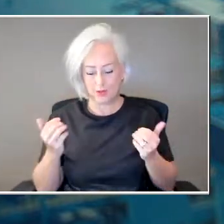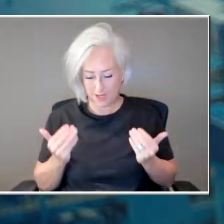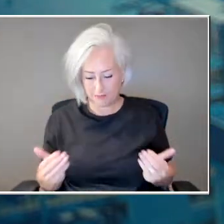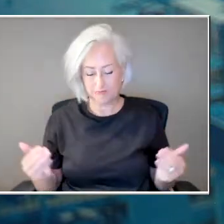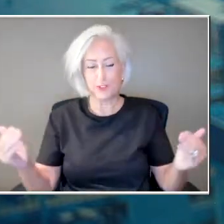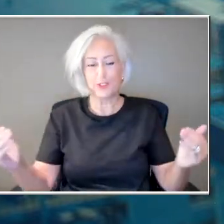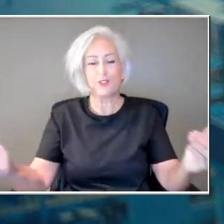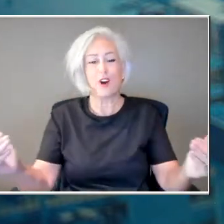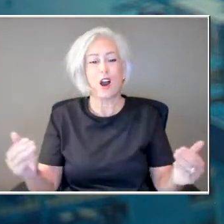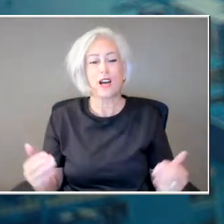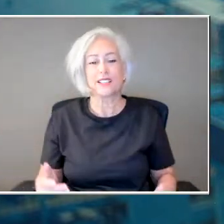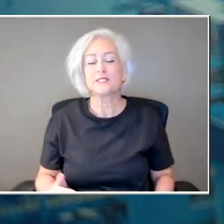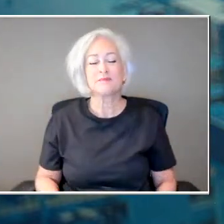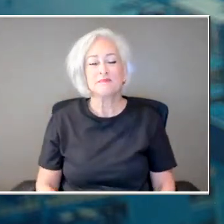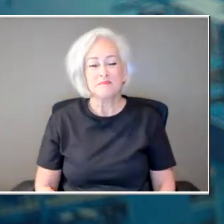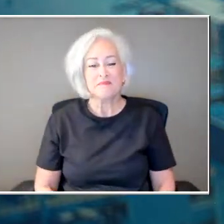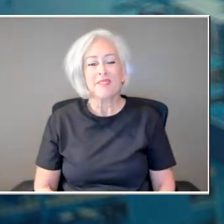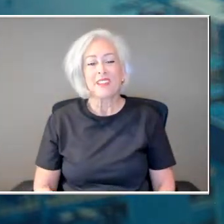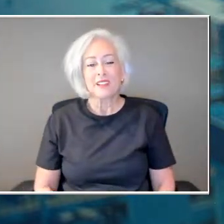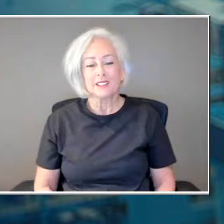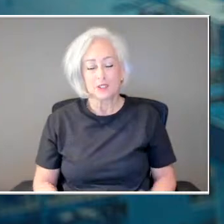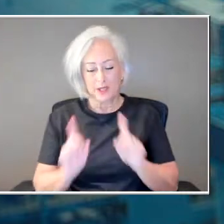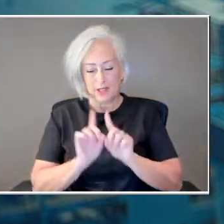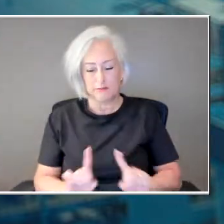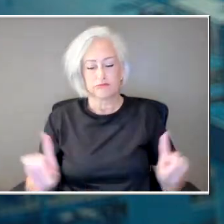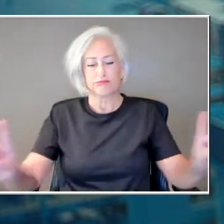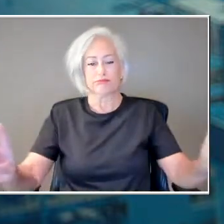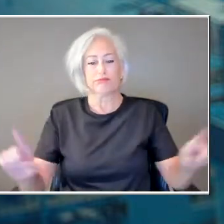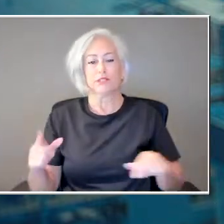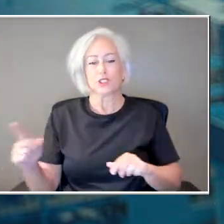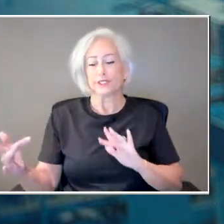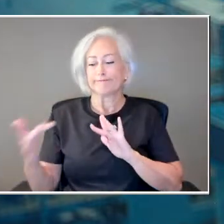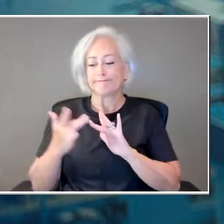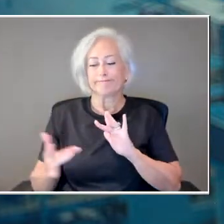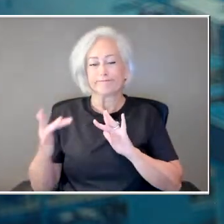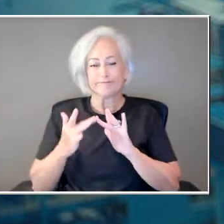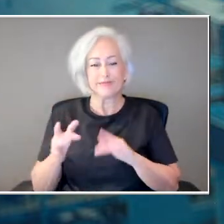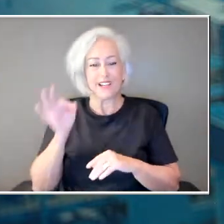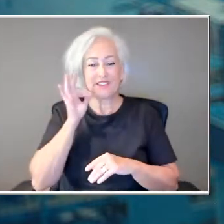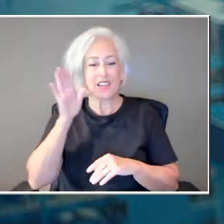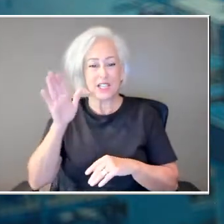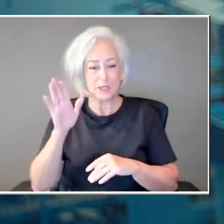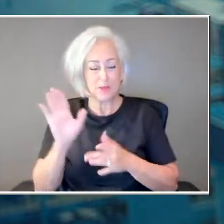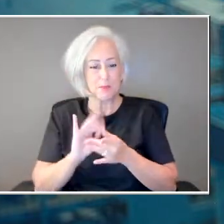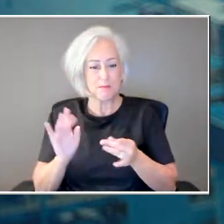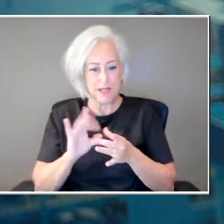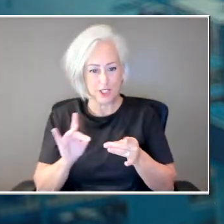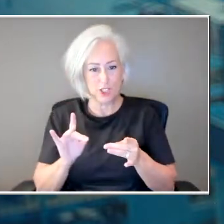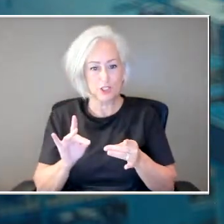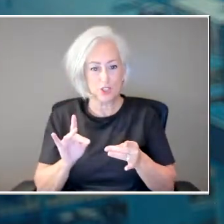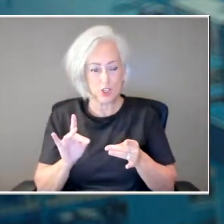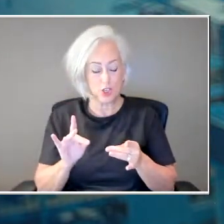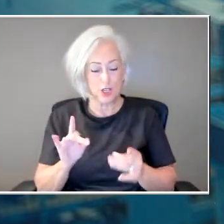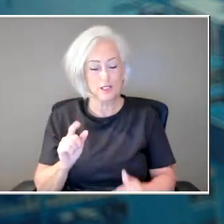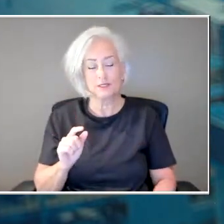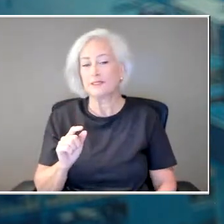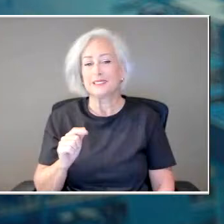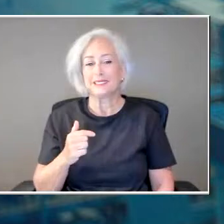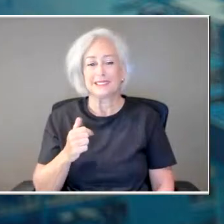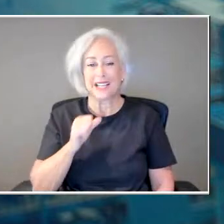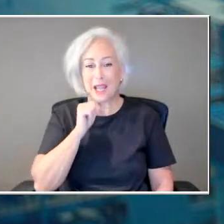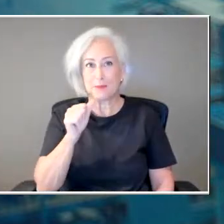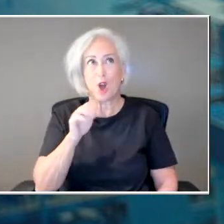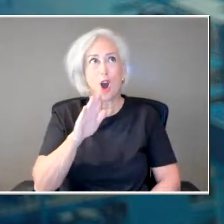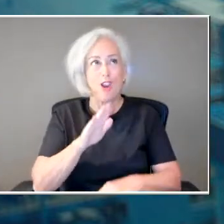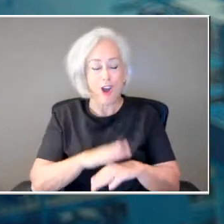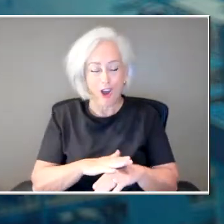kind of went our separate ways. And she contacted me through Facebook Messenger of all things, which I am not on frequently,